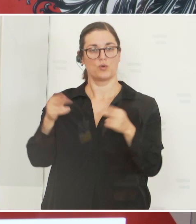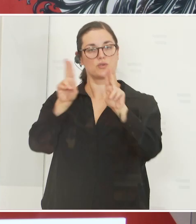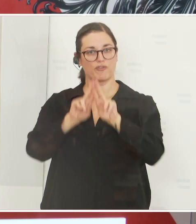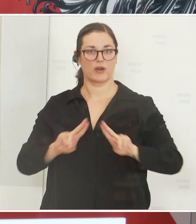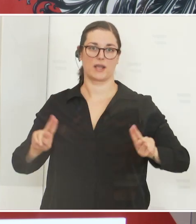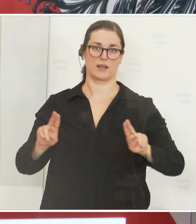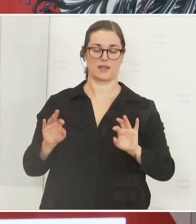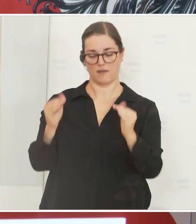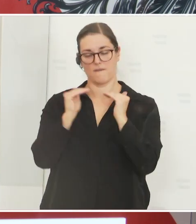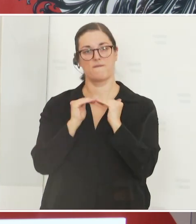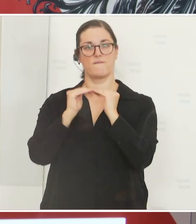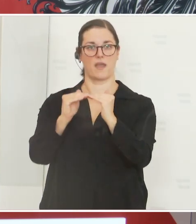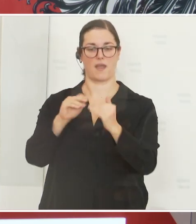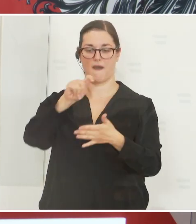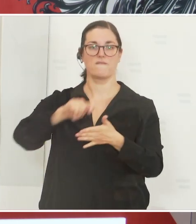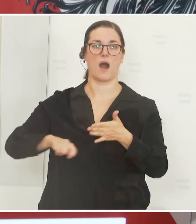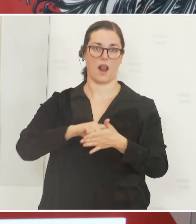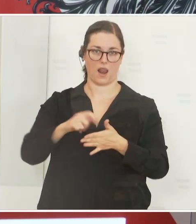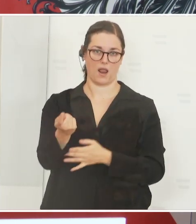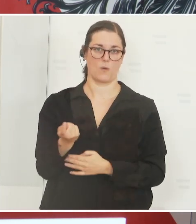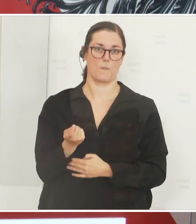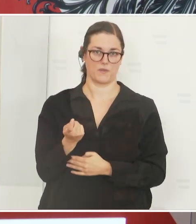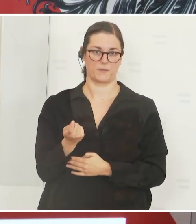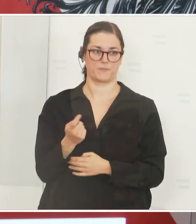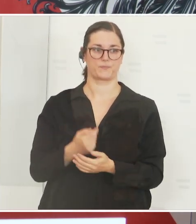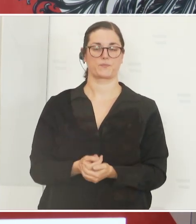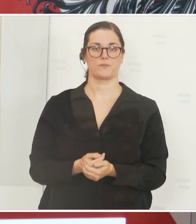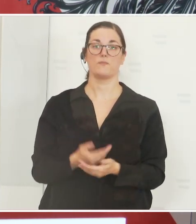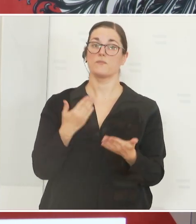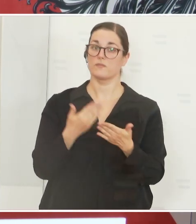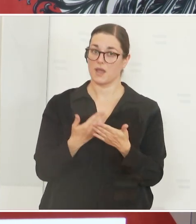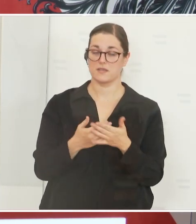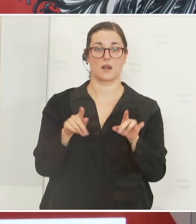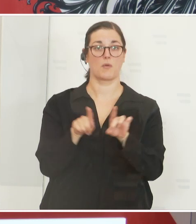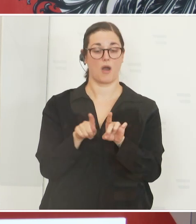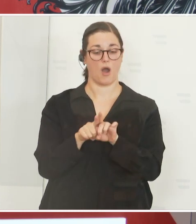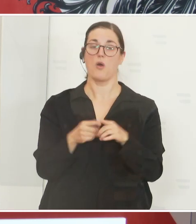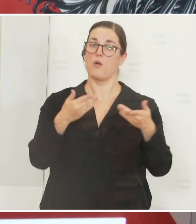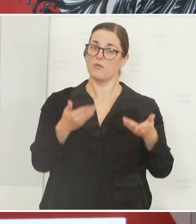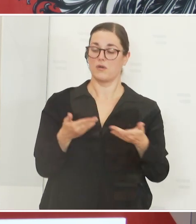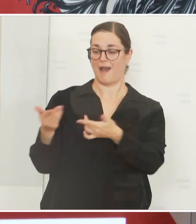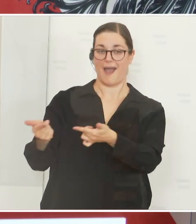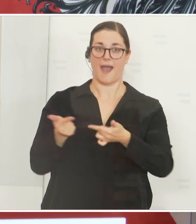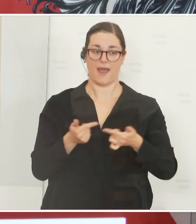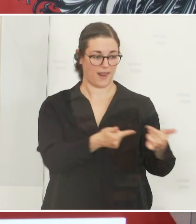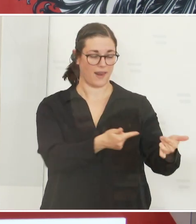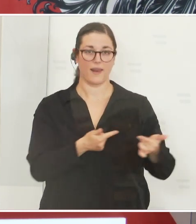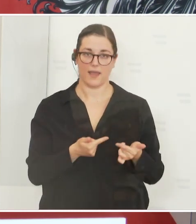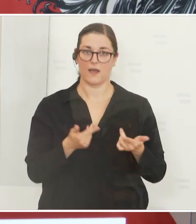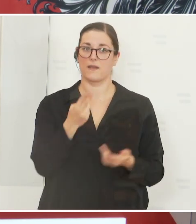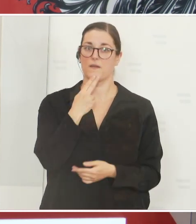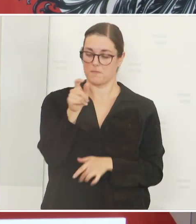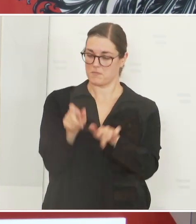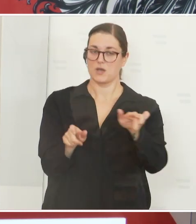and fair elections. We therefore brought together representatives of the Belarusian civil